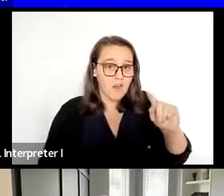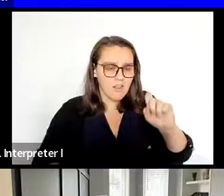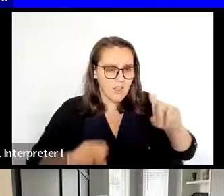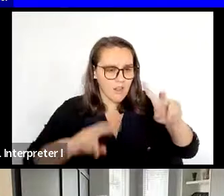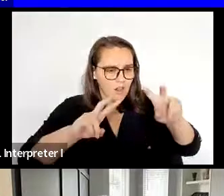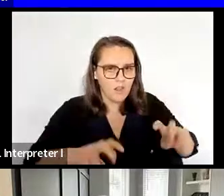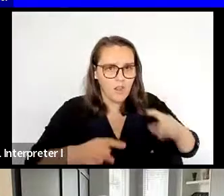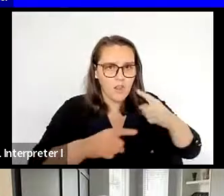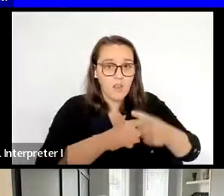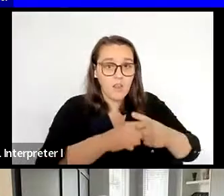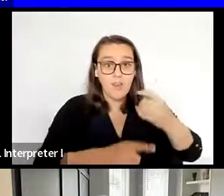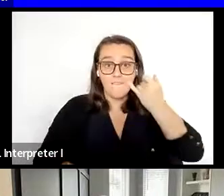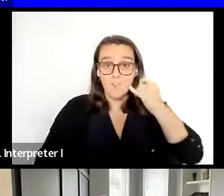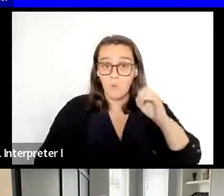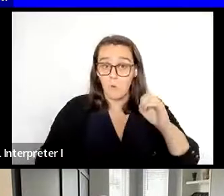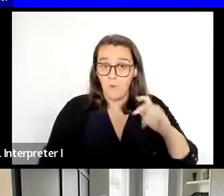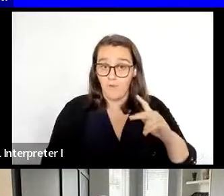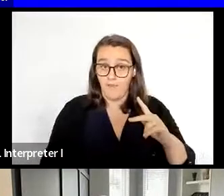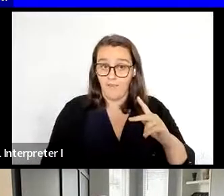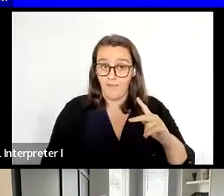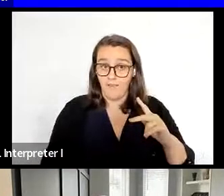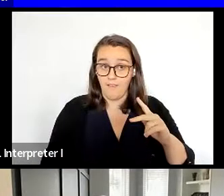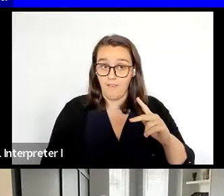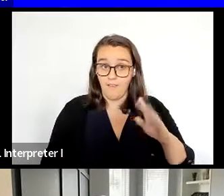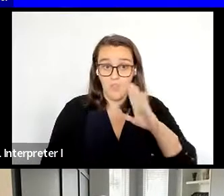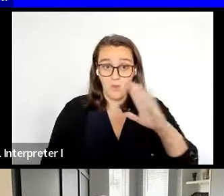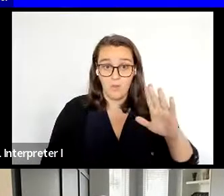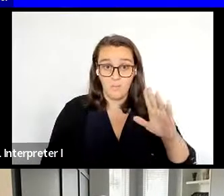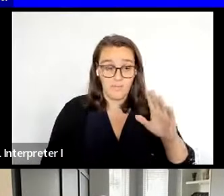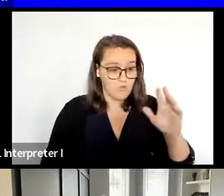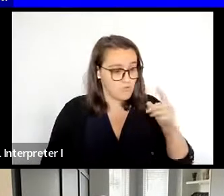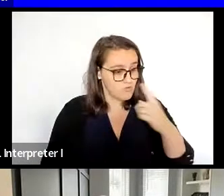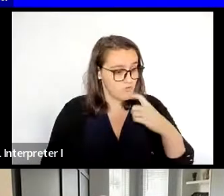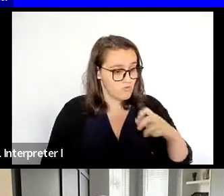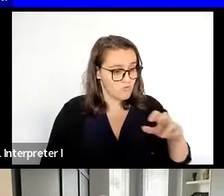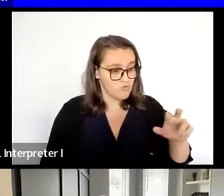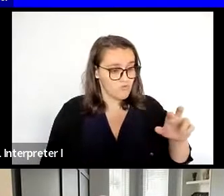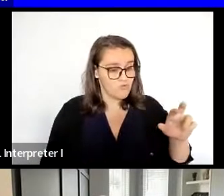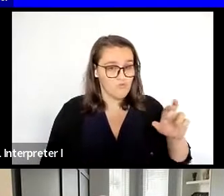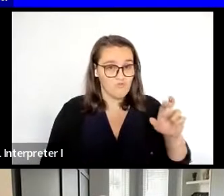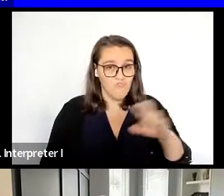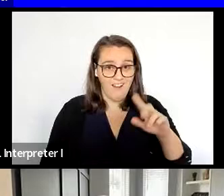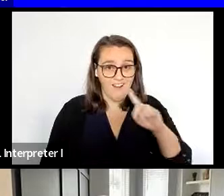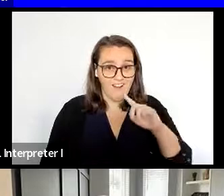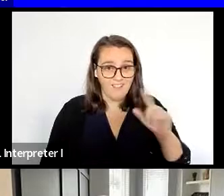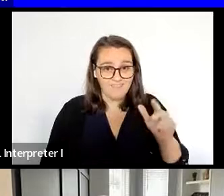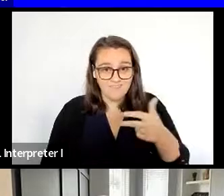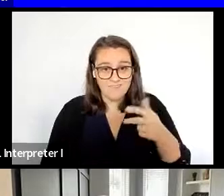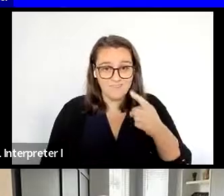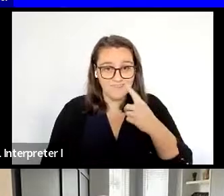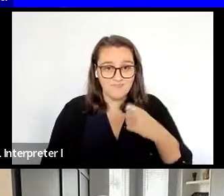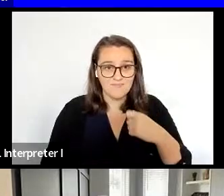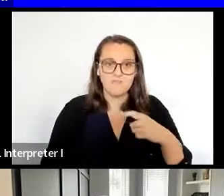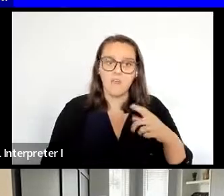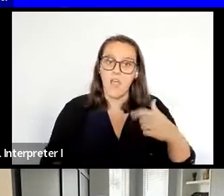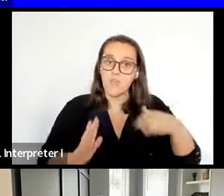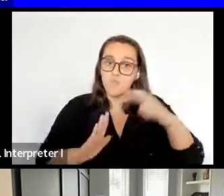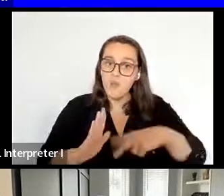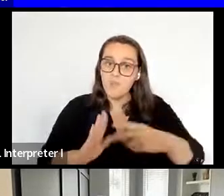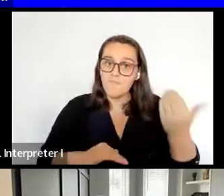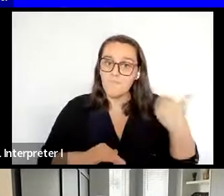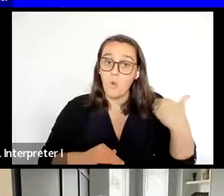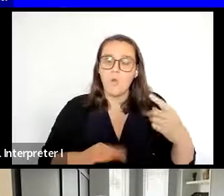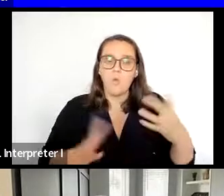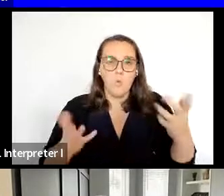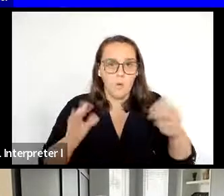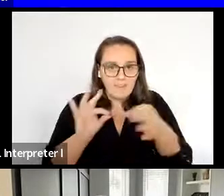if it's okay, then there will be right turn on red. I read this earlier. This is what the language says. It